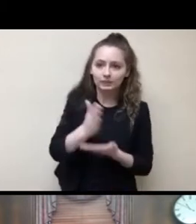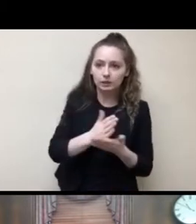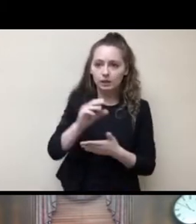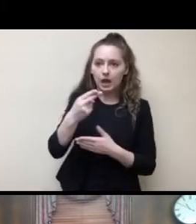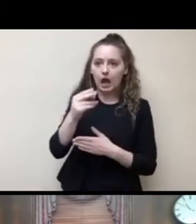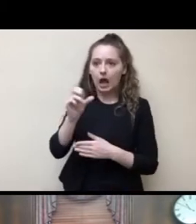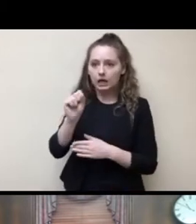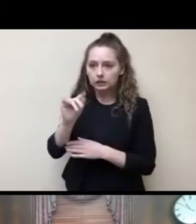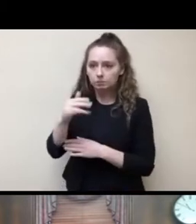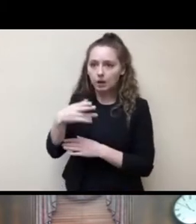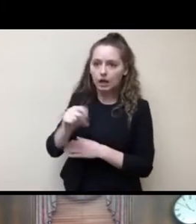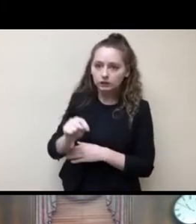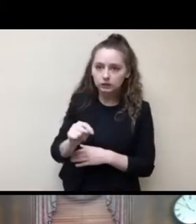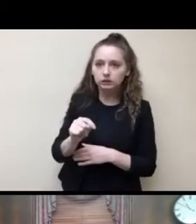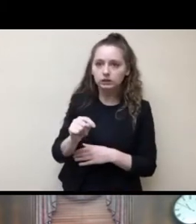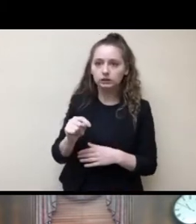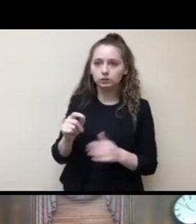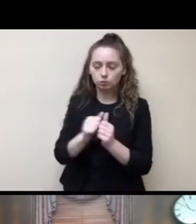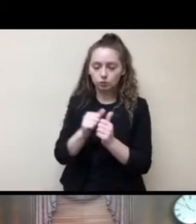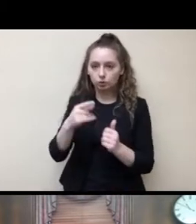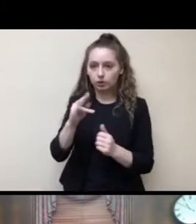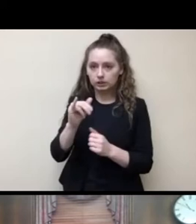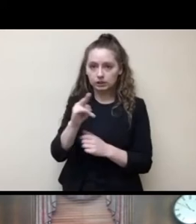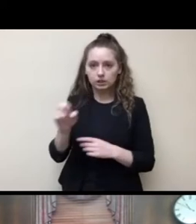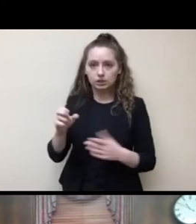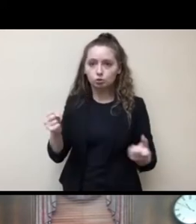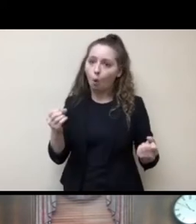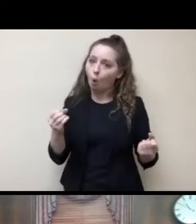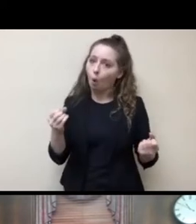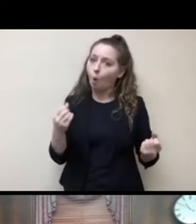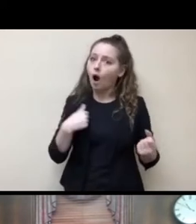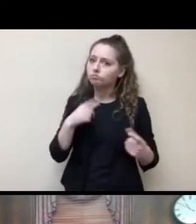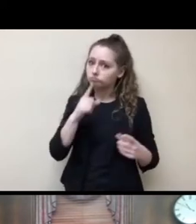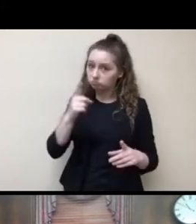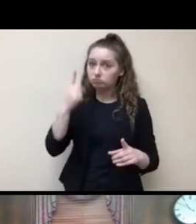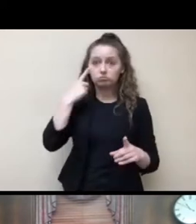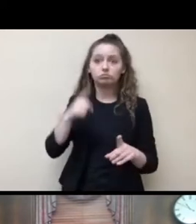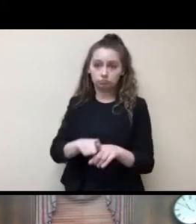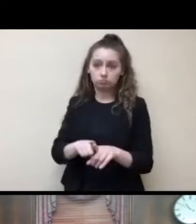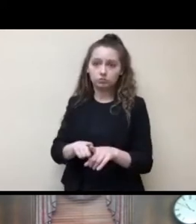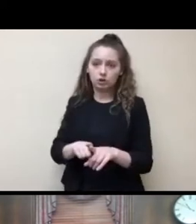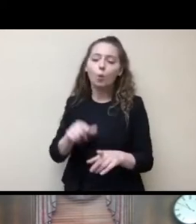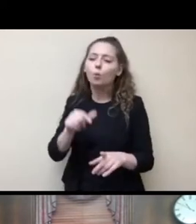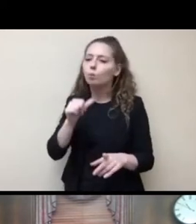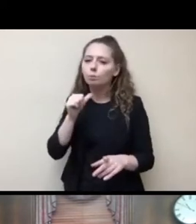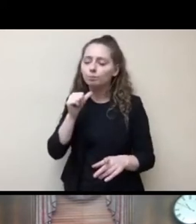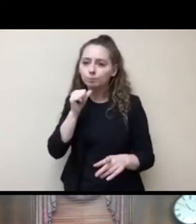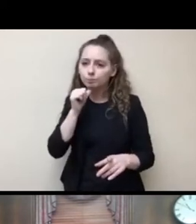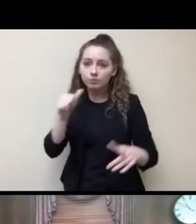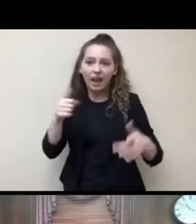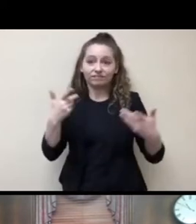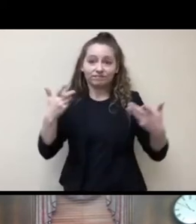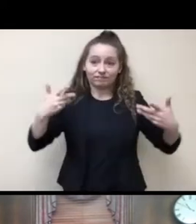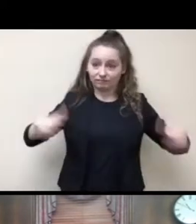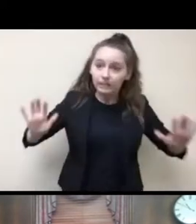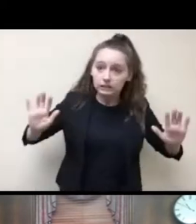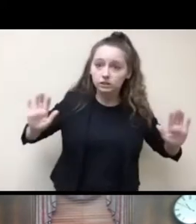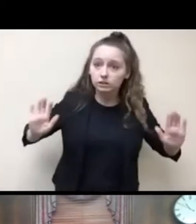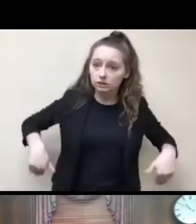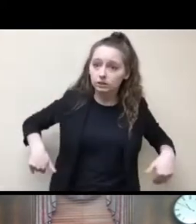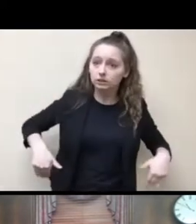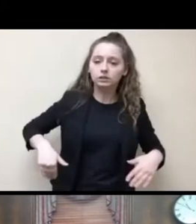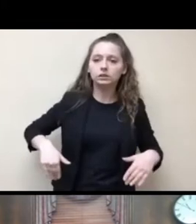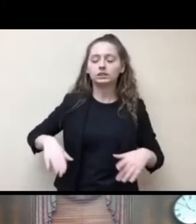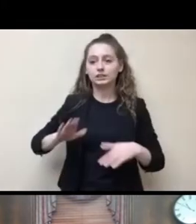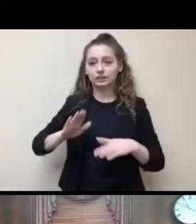quarantines. So I absolutely do agree that we're not out of the woods. There will be flare-ups, if you